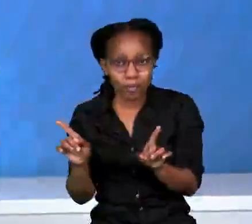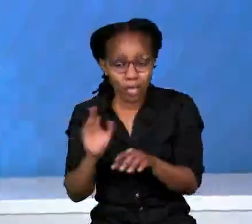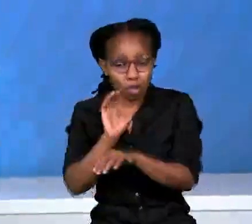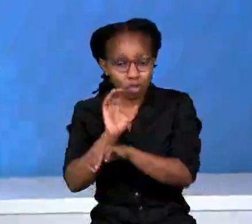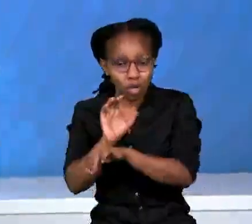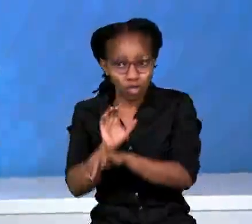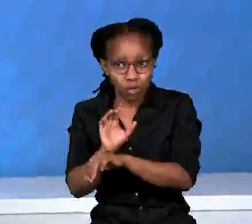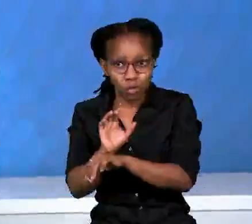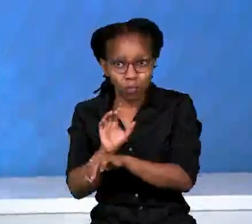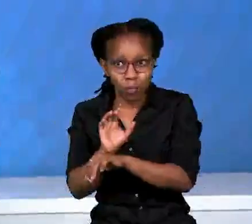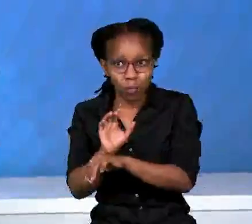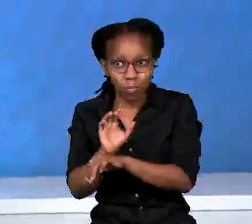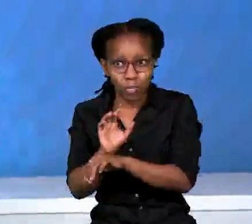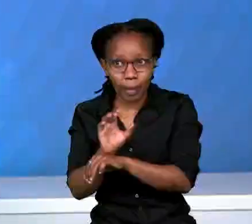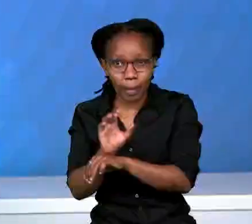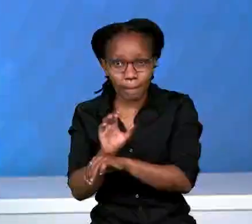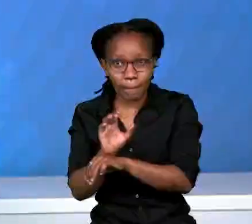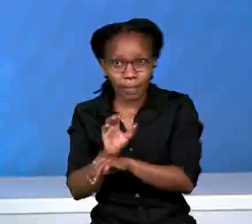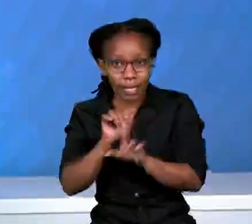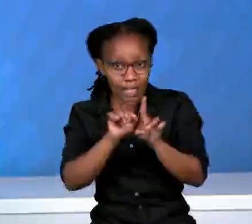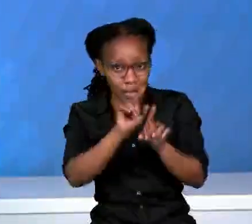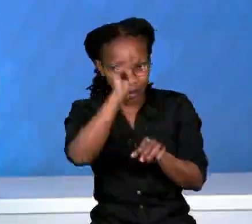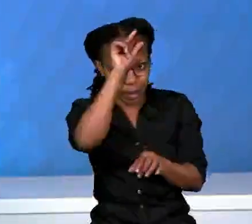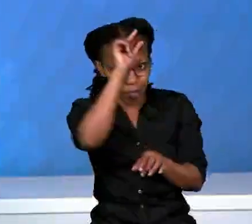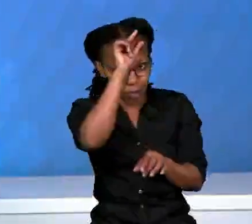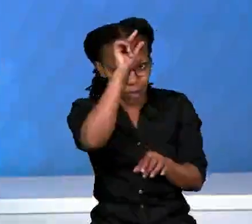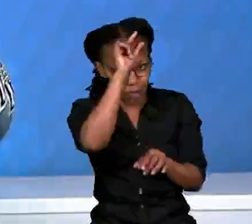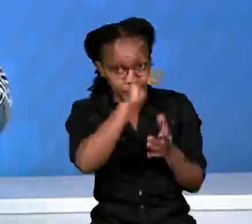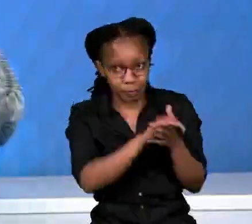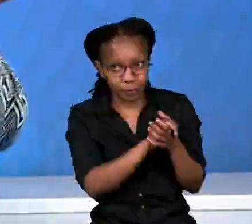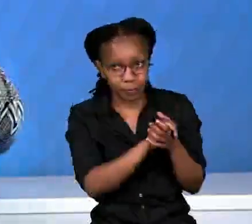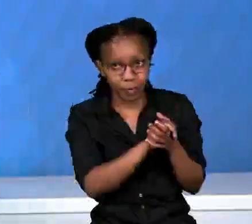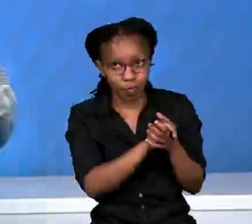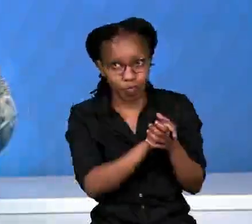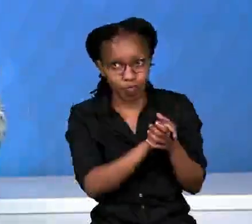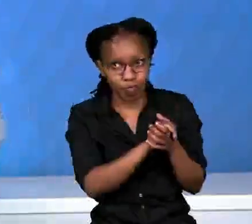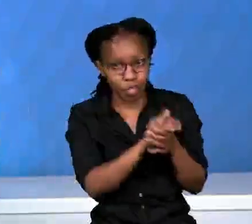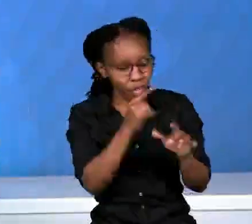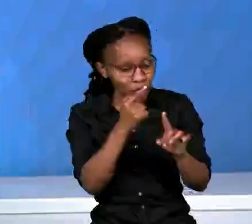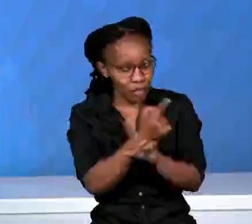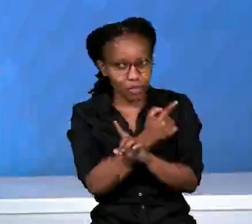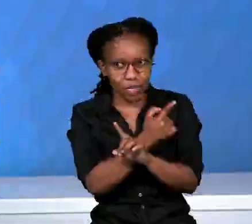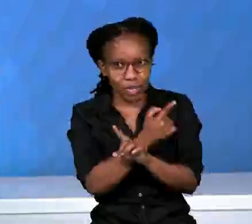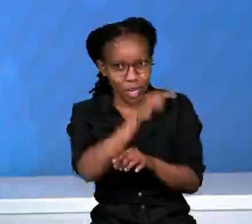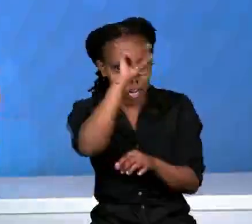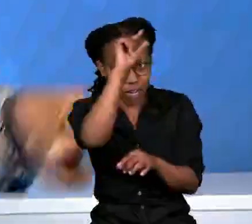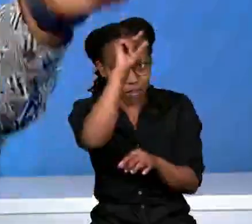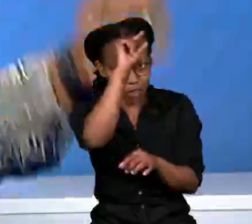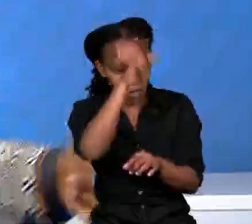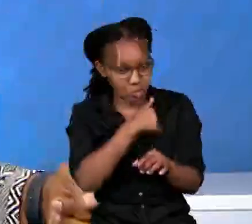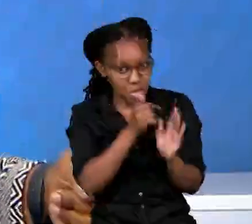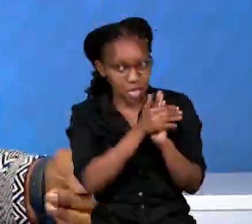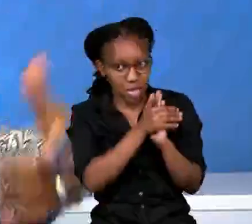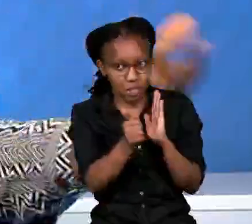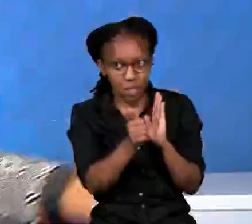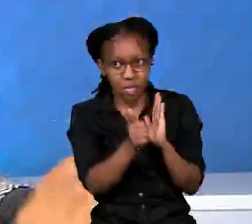church and the government look at things in two different, as a government expert, I'll tell you, and